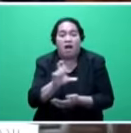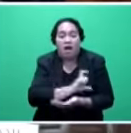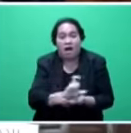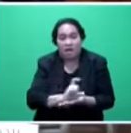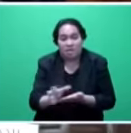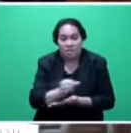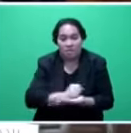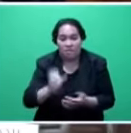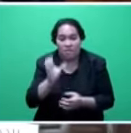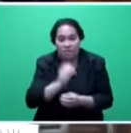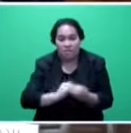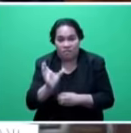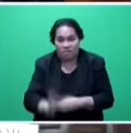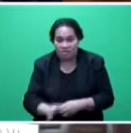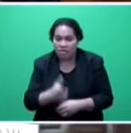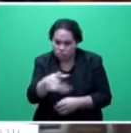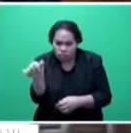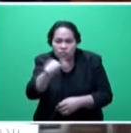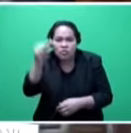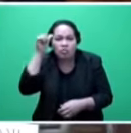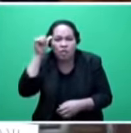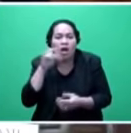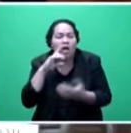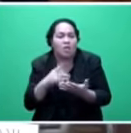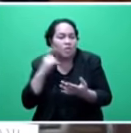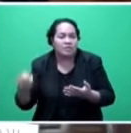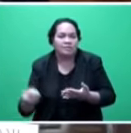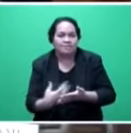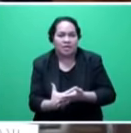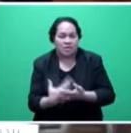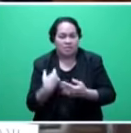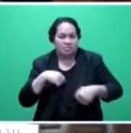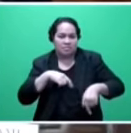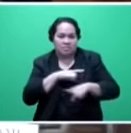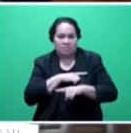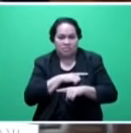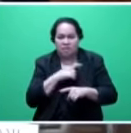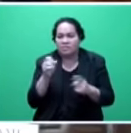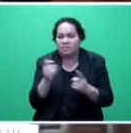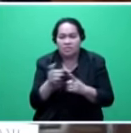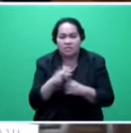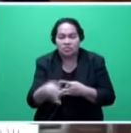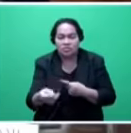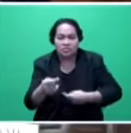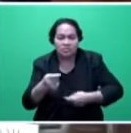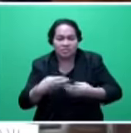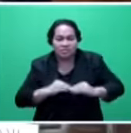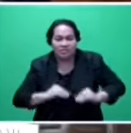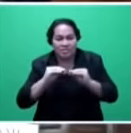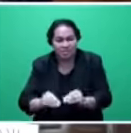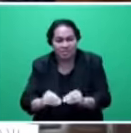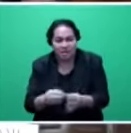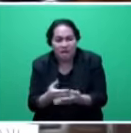such actions to the nation in terms of its impact on our trading relationship, investment, and the survival of our